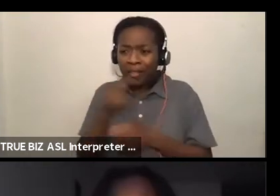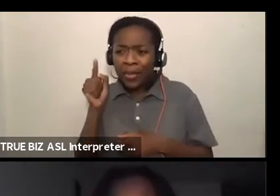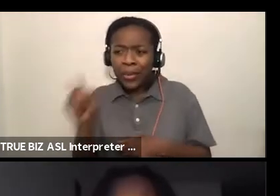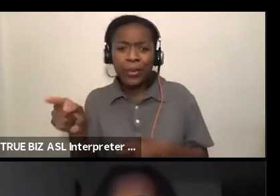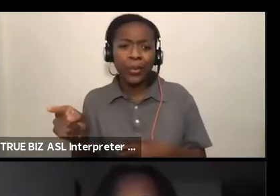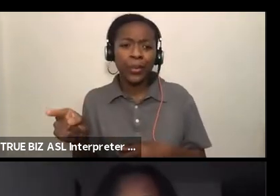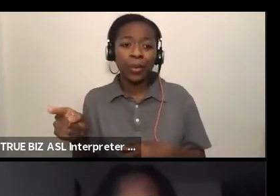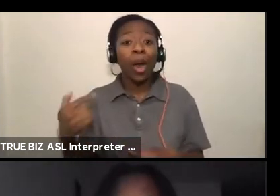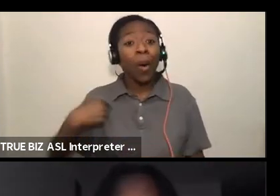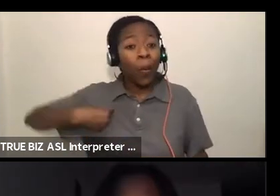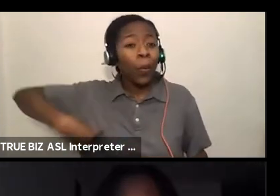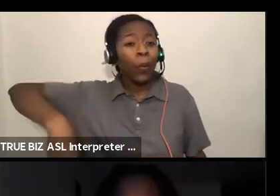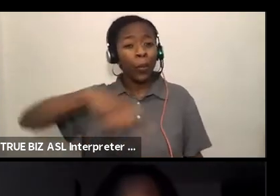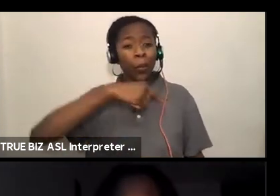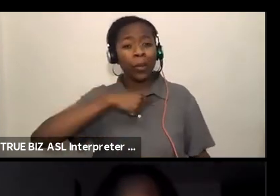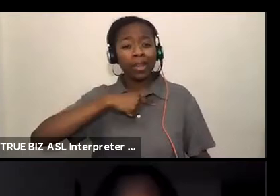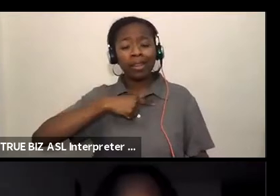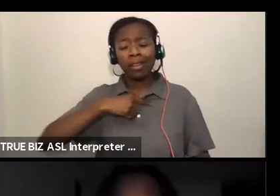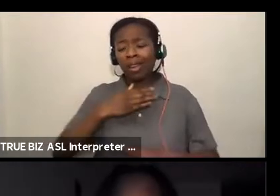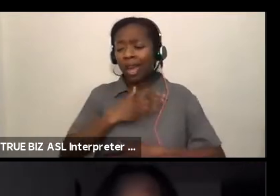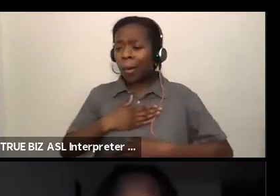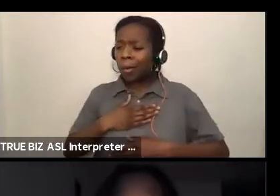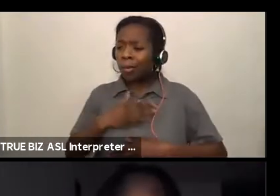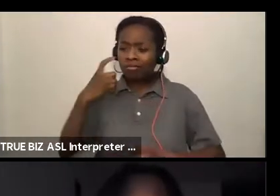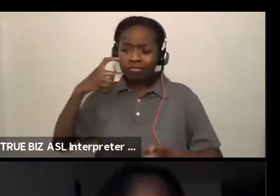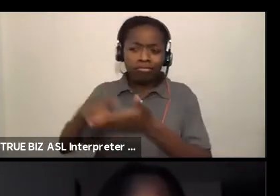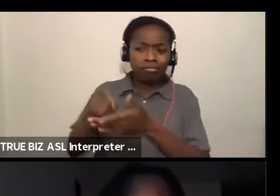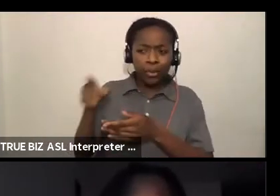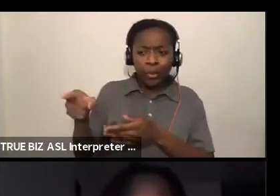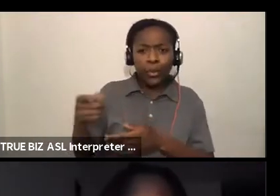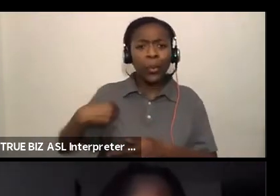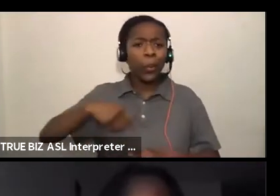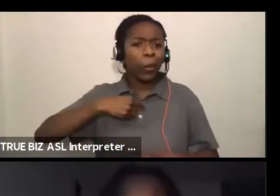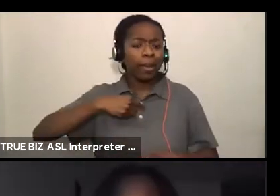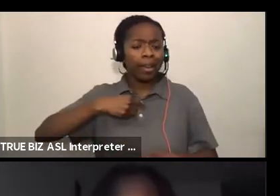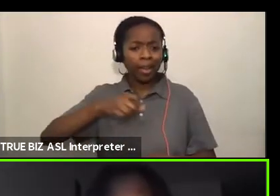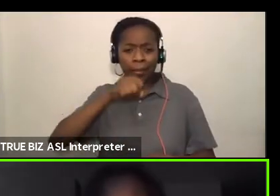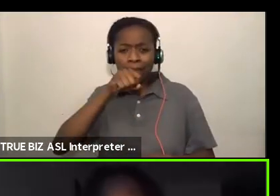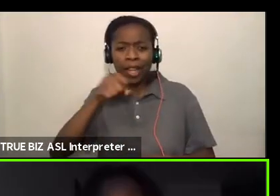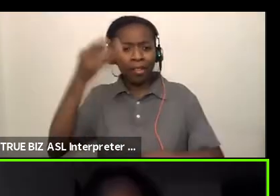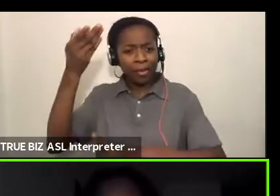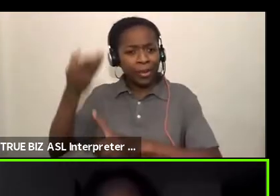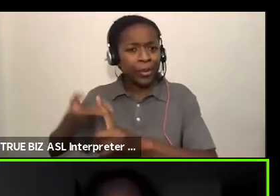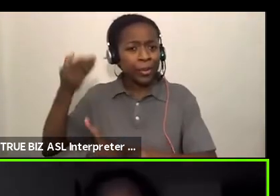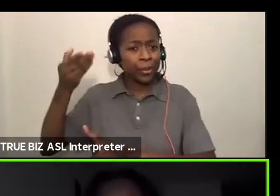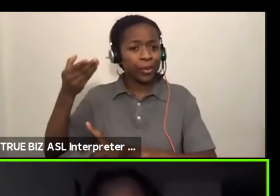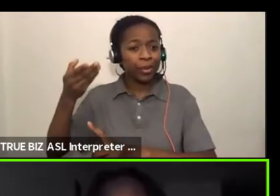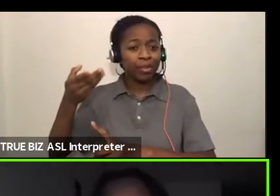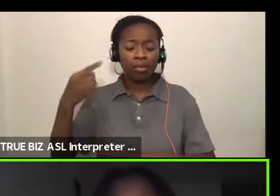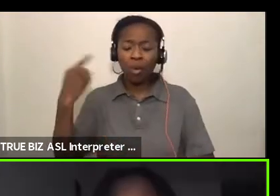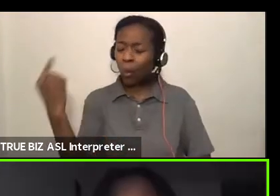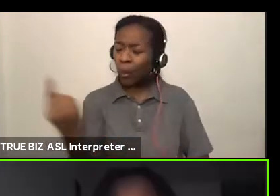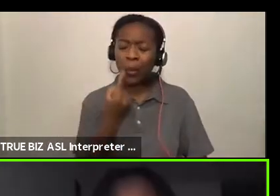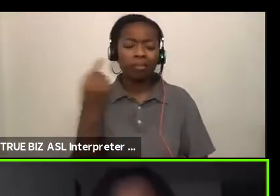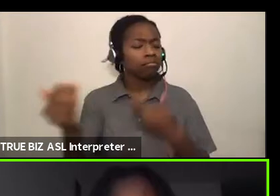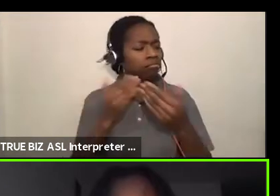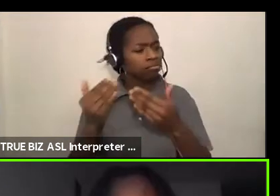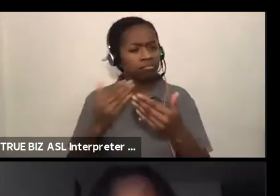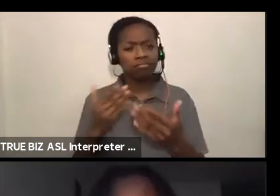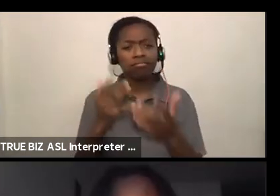I know you know we appreciate you and we love you and that your voice is always valuable in this space, always, no matter